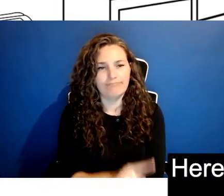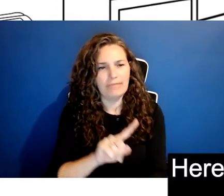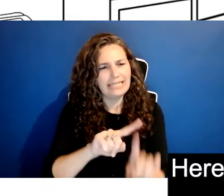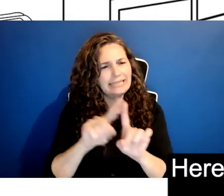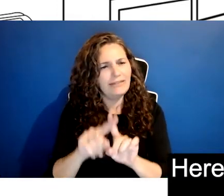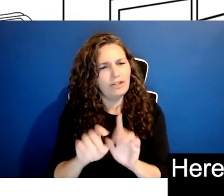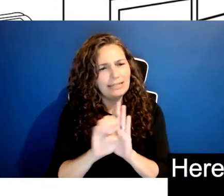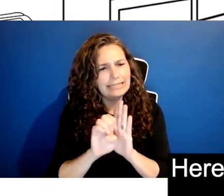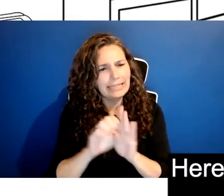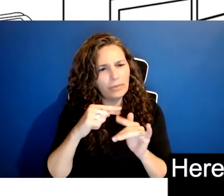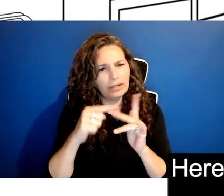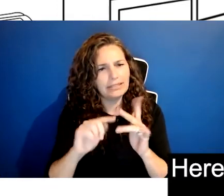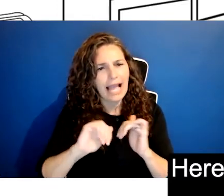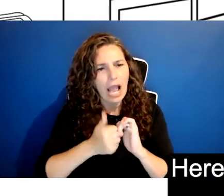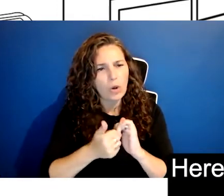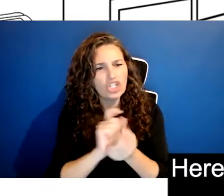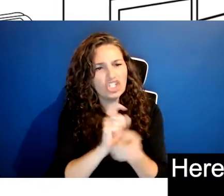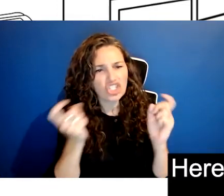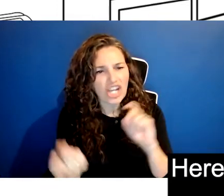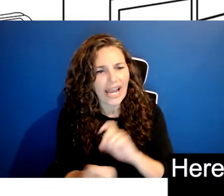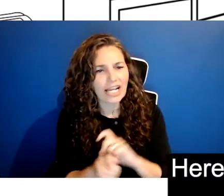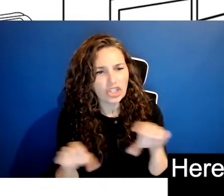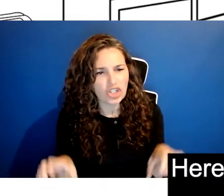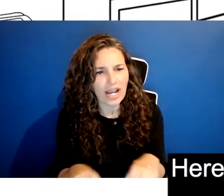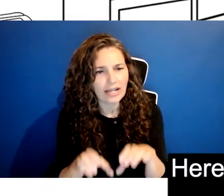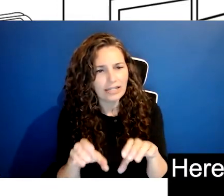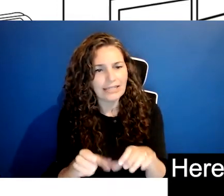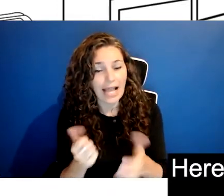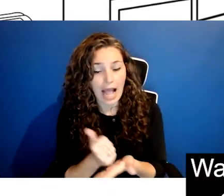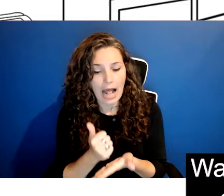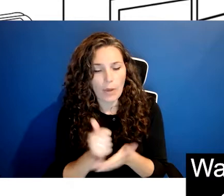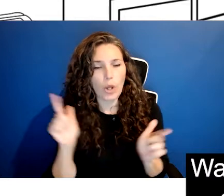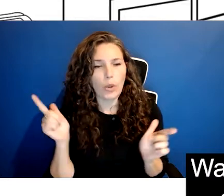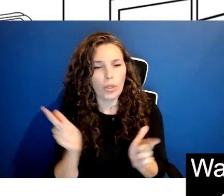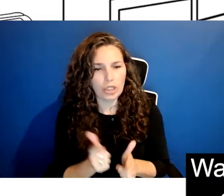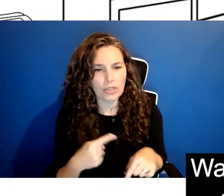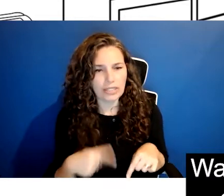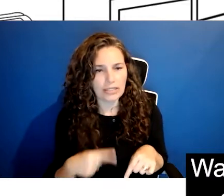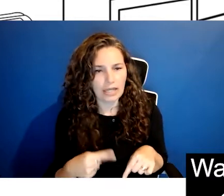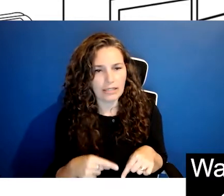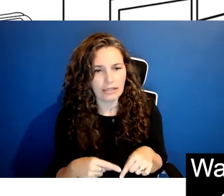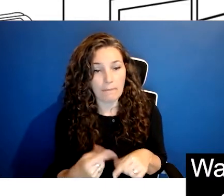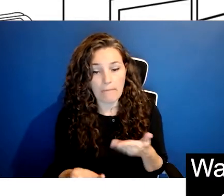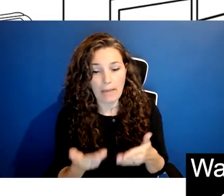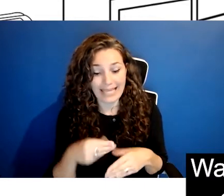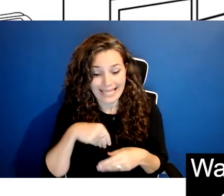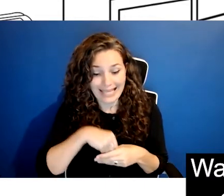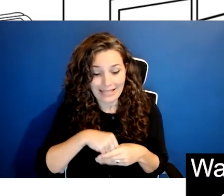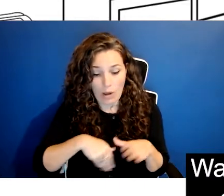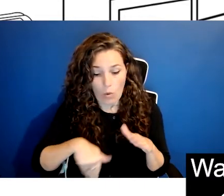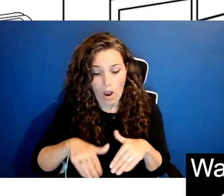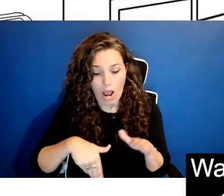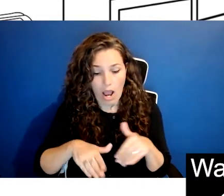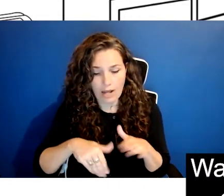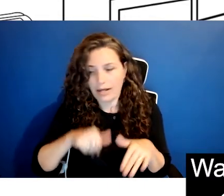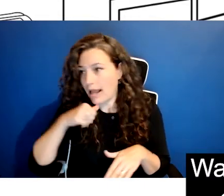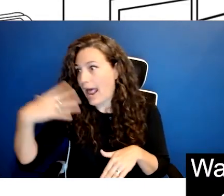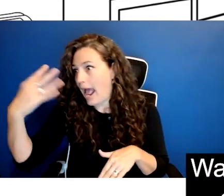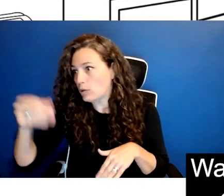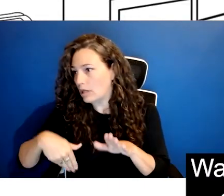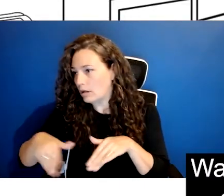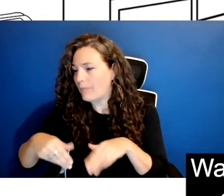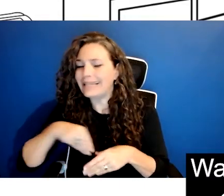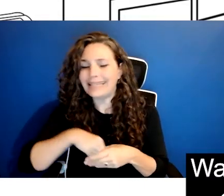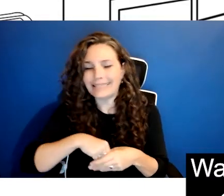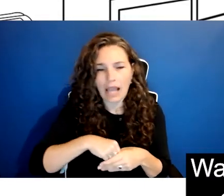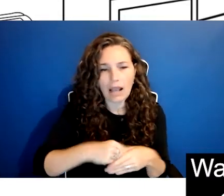Here are some examples of changes to activities that reduce anxiety. Walk inside instead of outside.